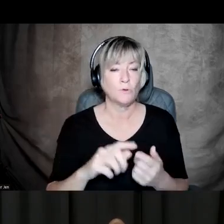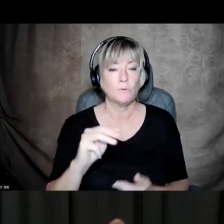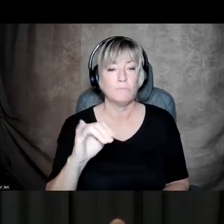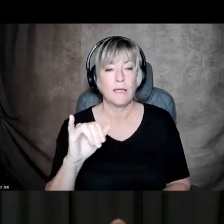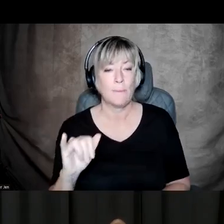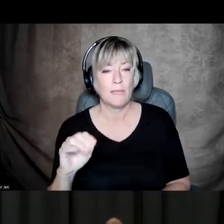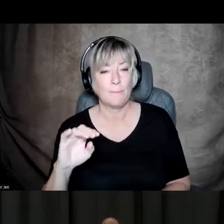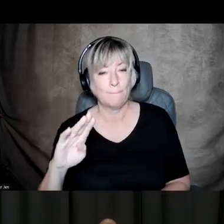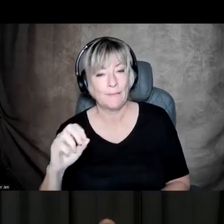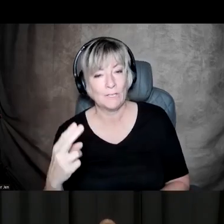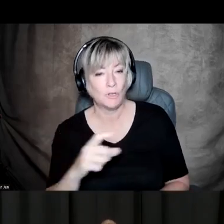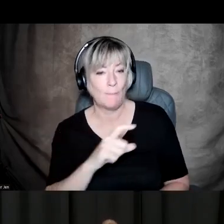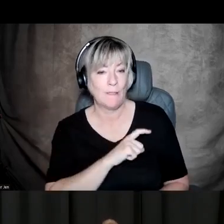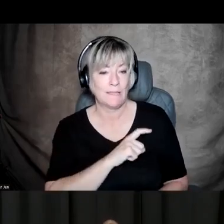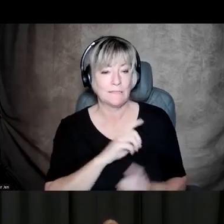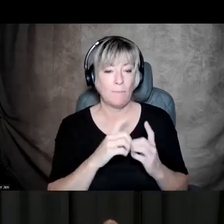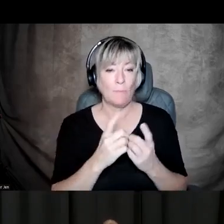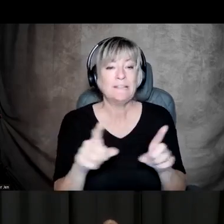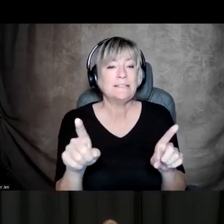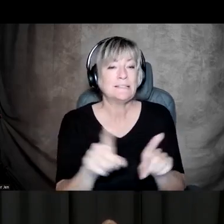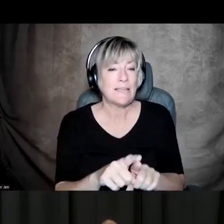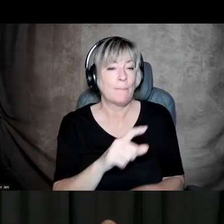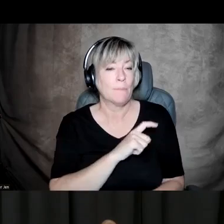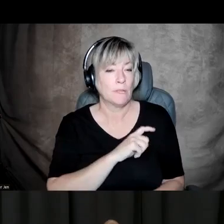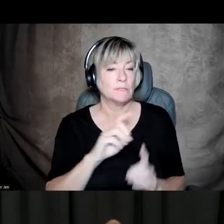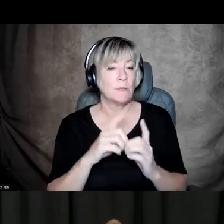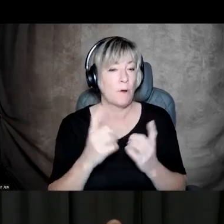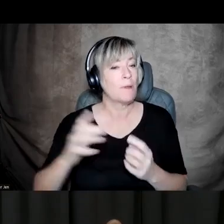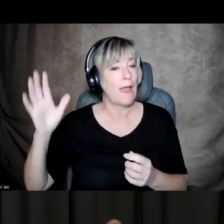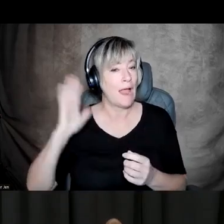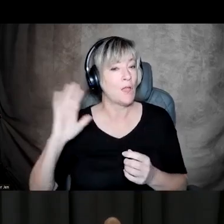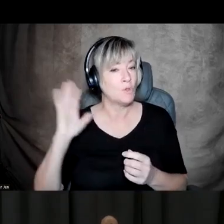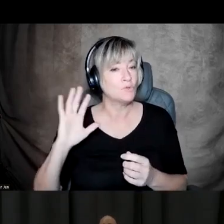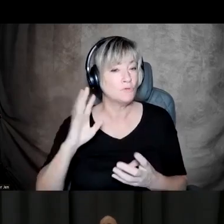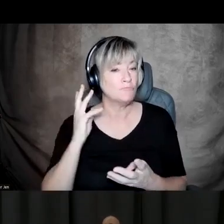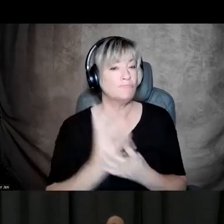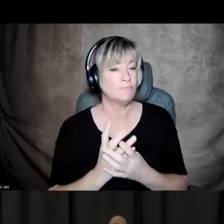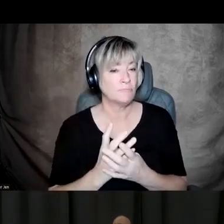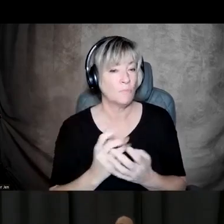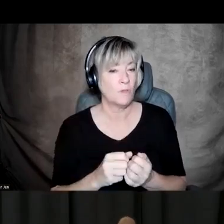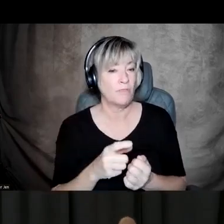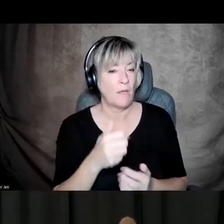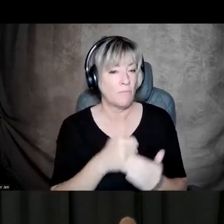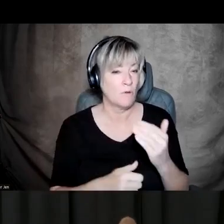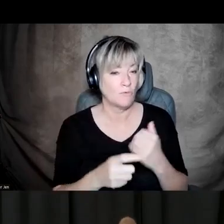Beach Police Department, the same police department I used to get locked up in.